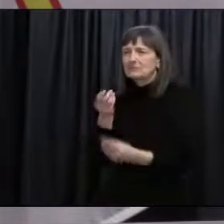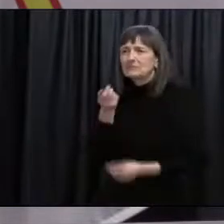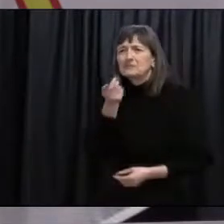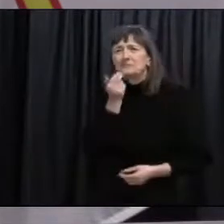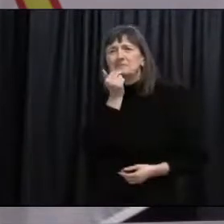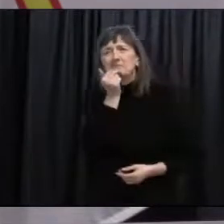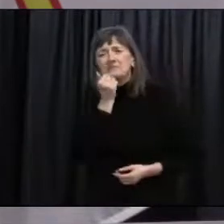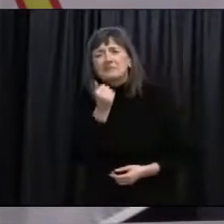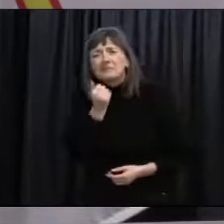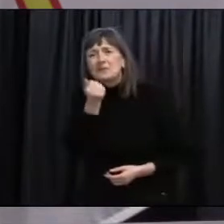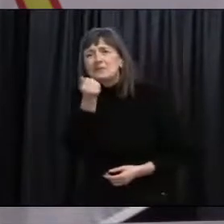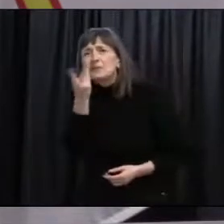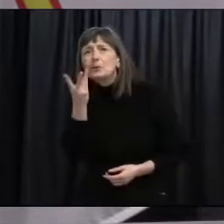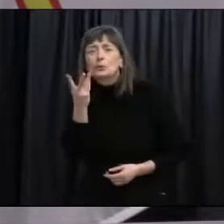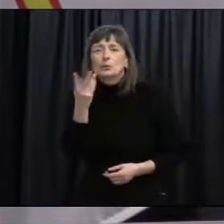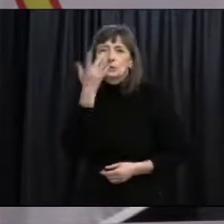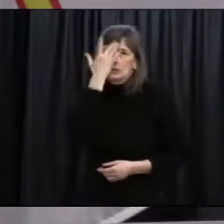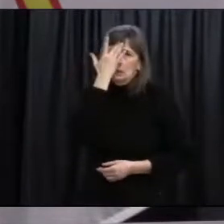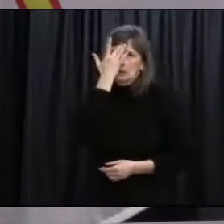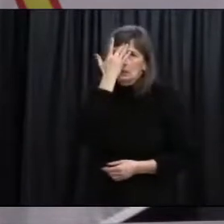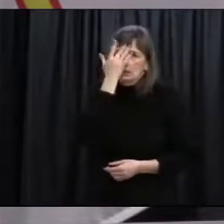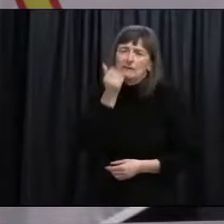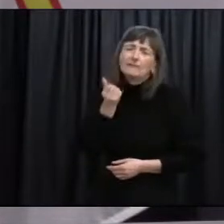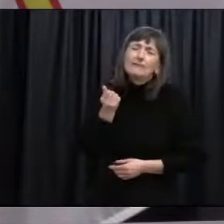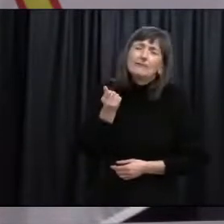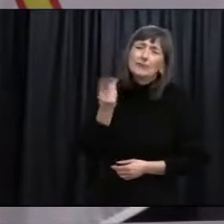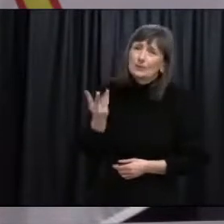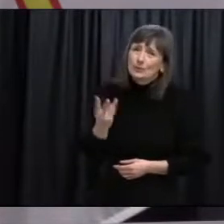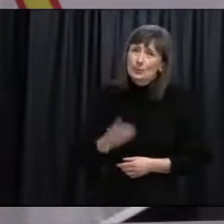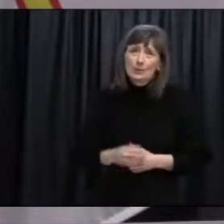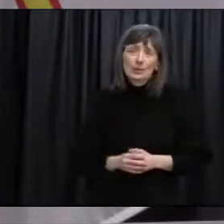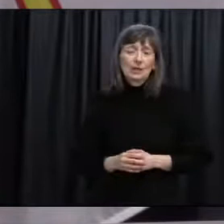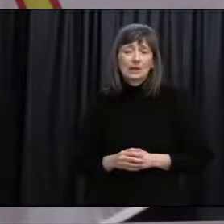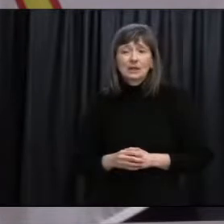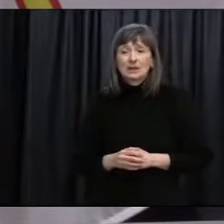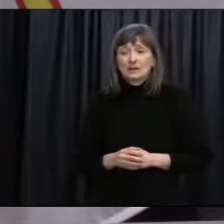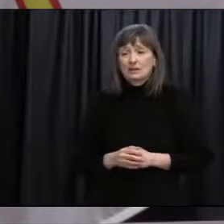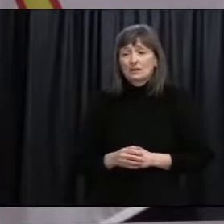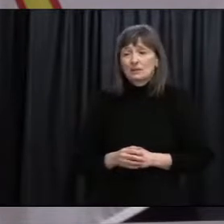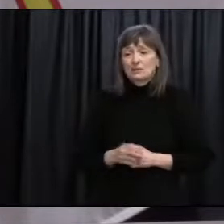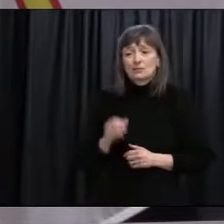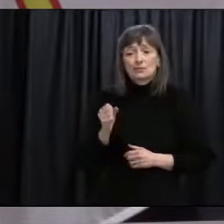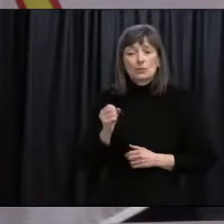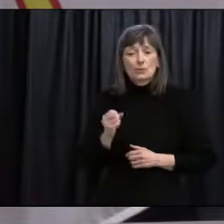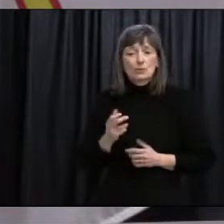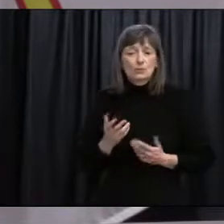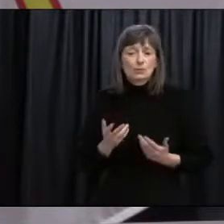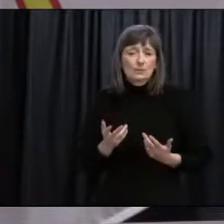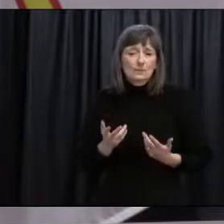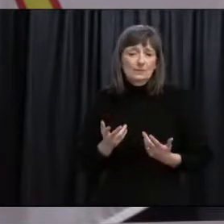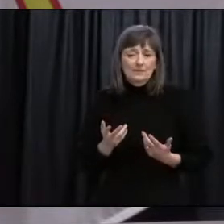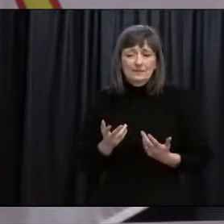few cases. So the chance of someone having